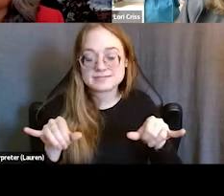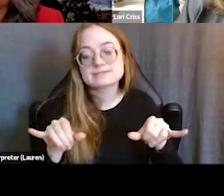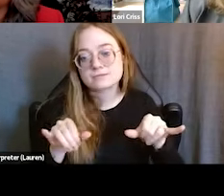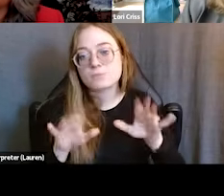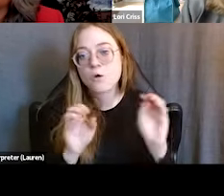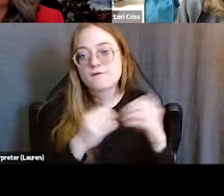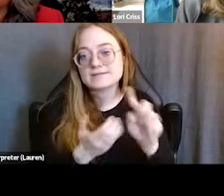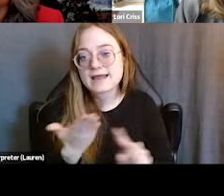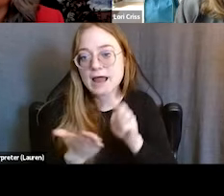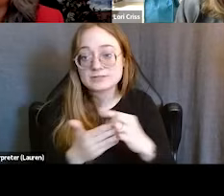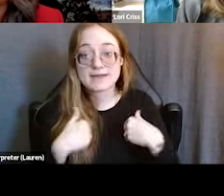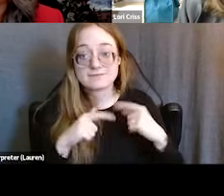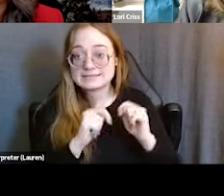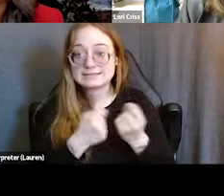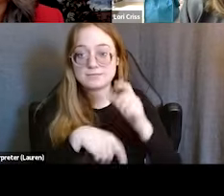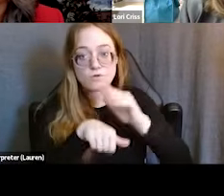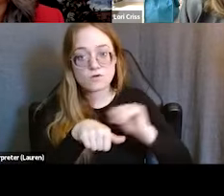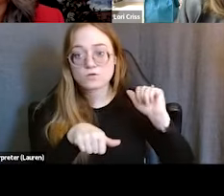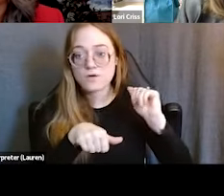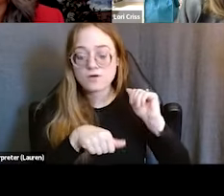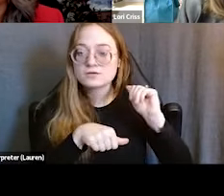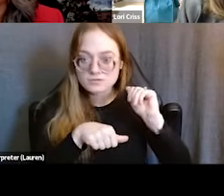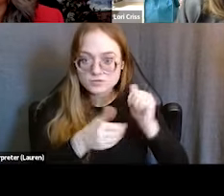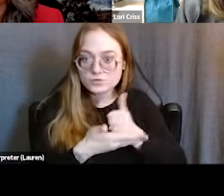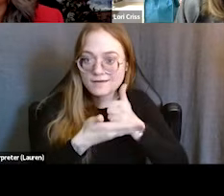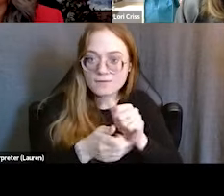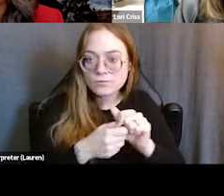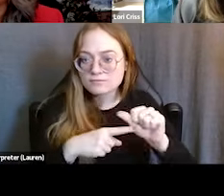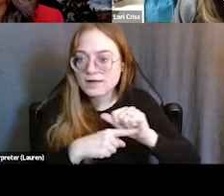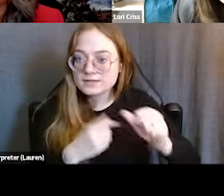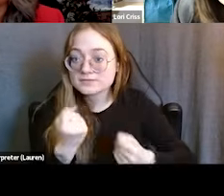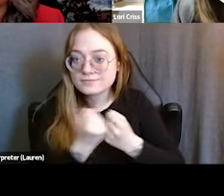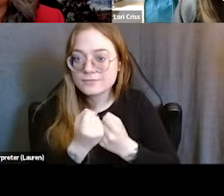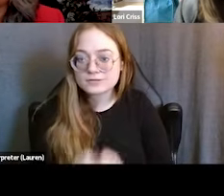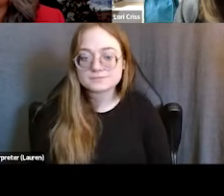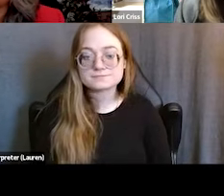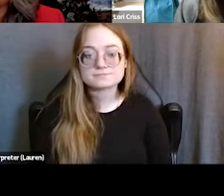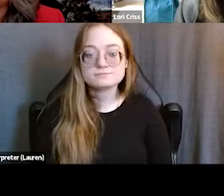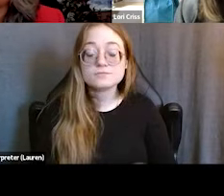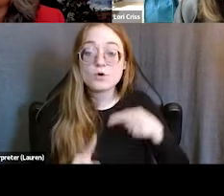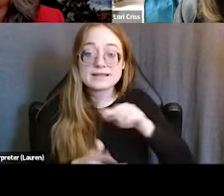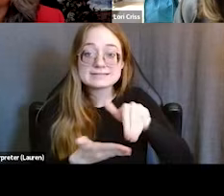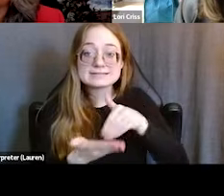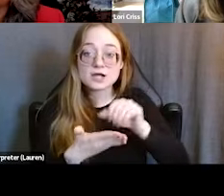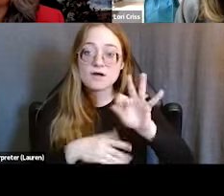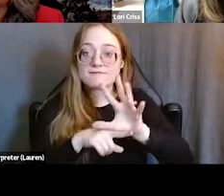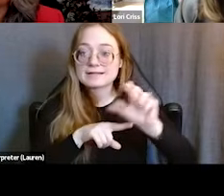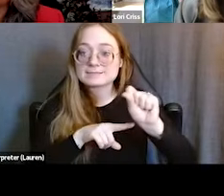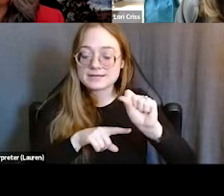call to meet some critical needs or just to help with some practice support. This Center of Excellence was put in place